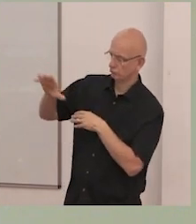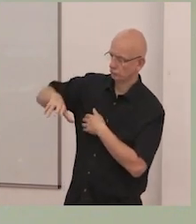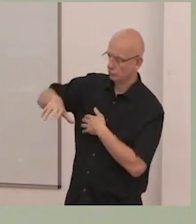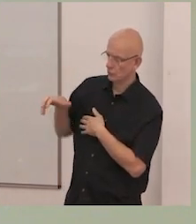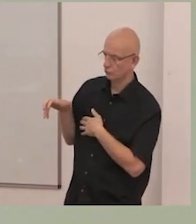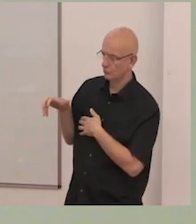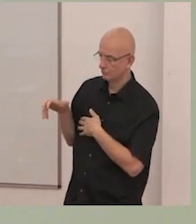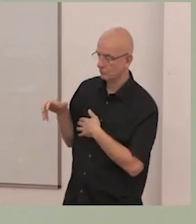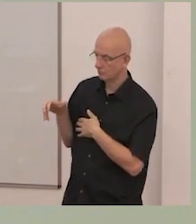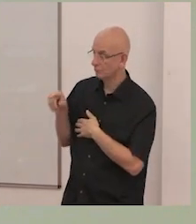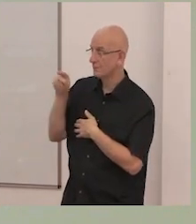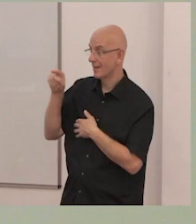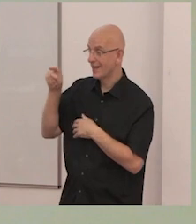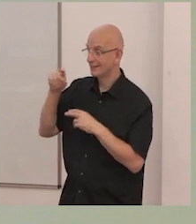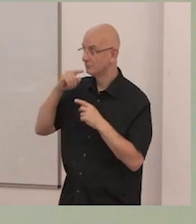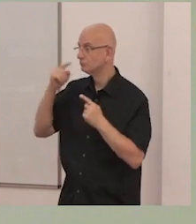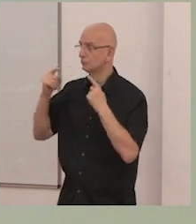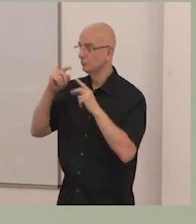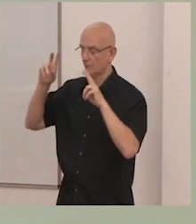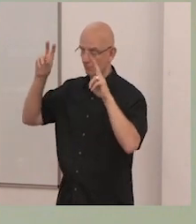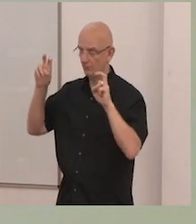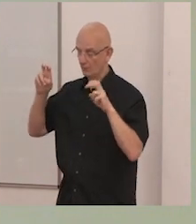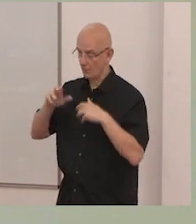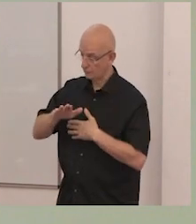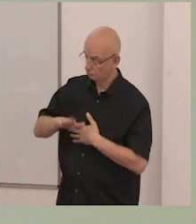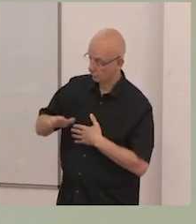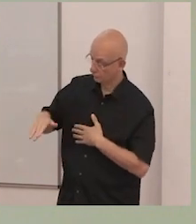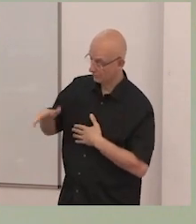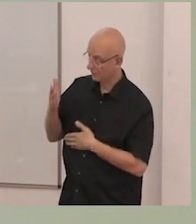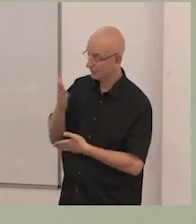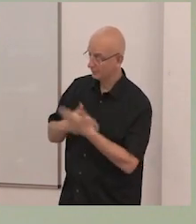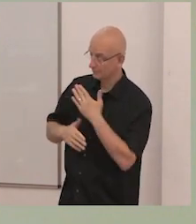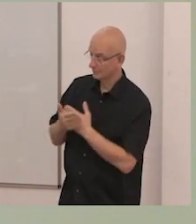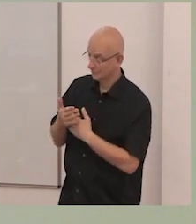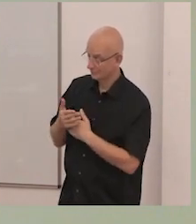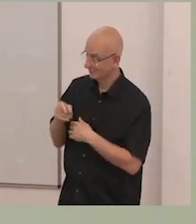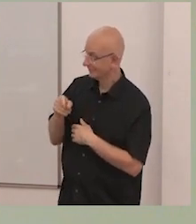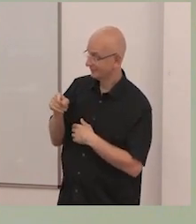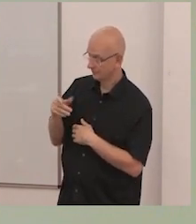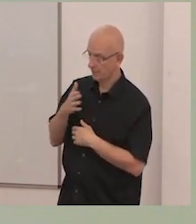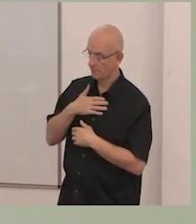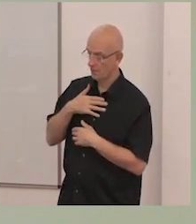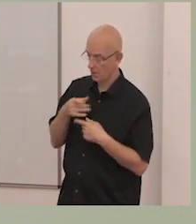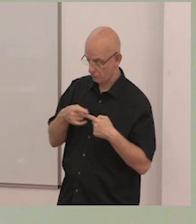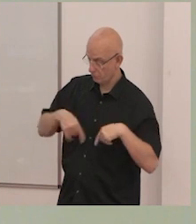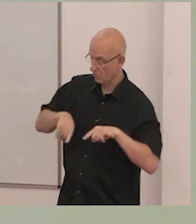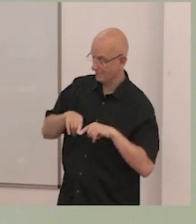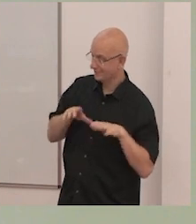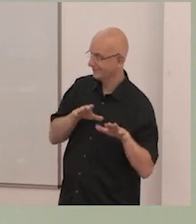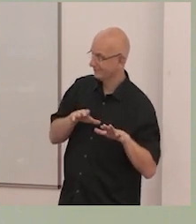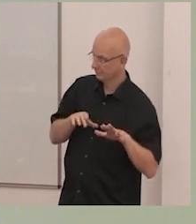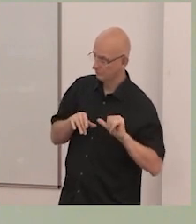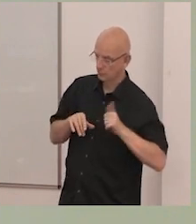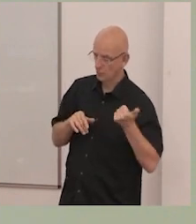that my colleagues in the committee from other countries, especially from, let's say, so-called